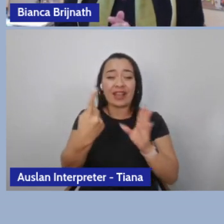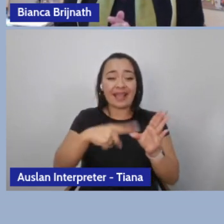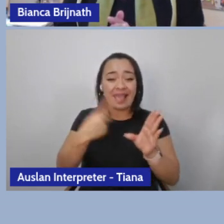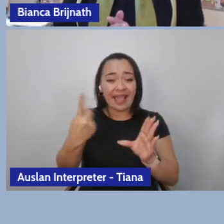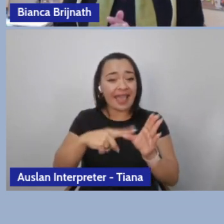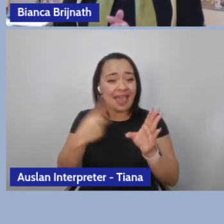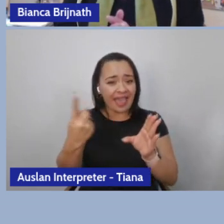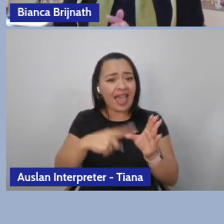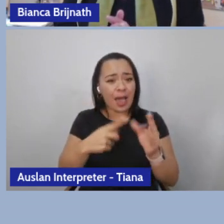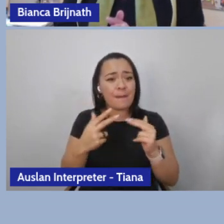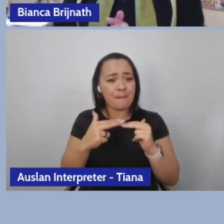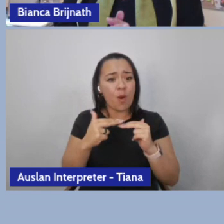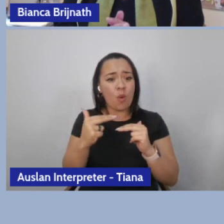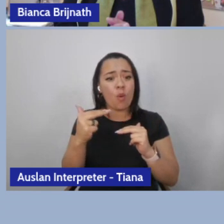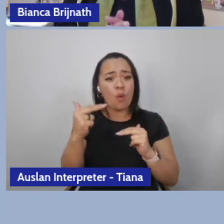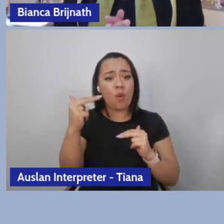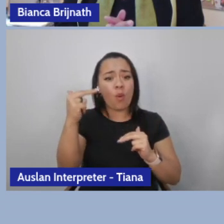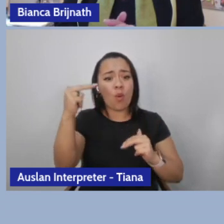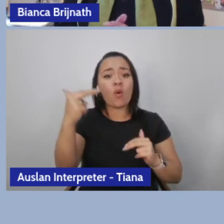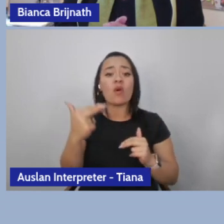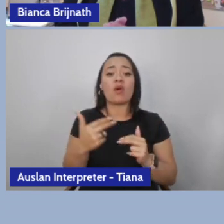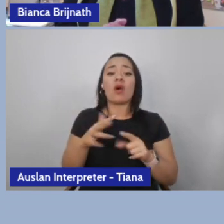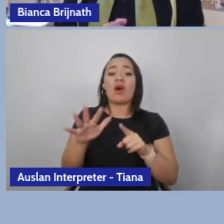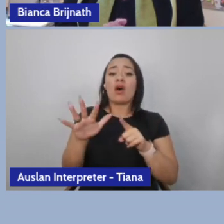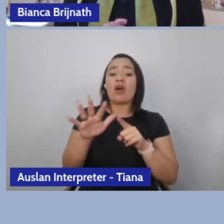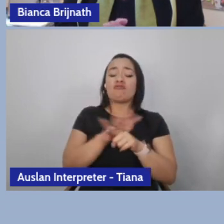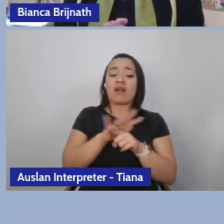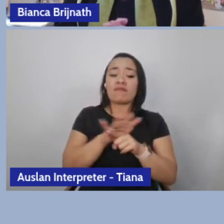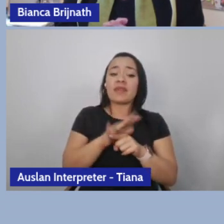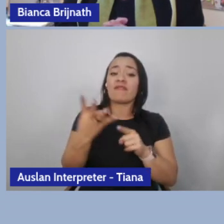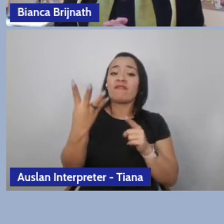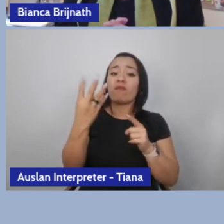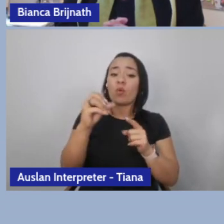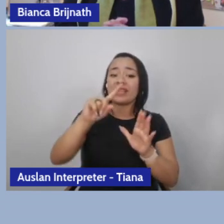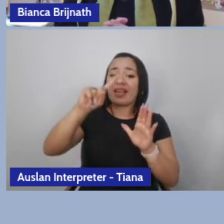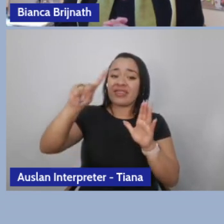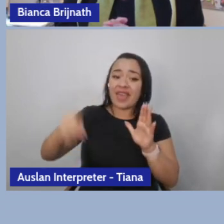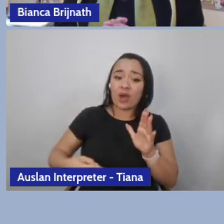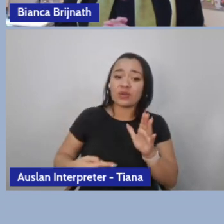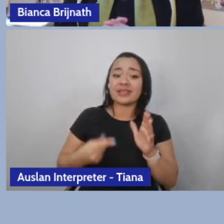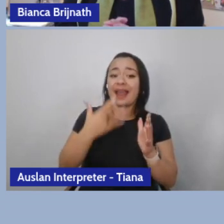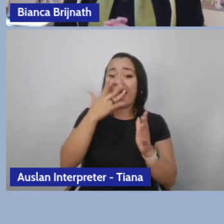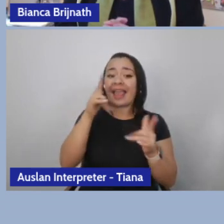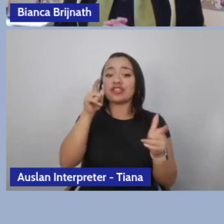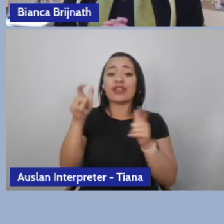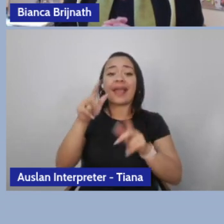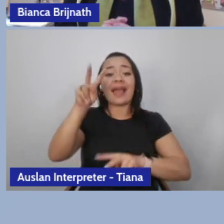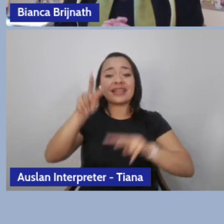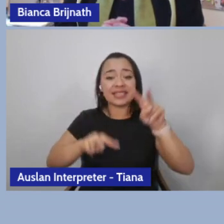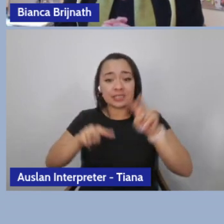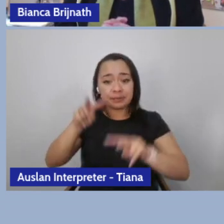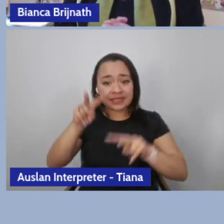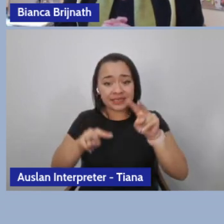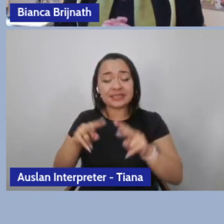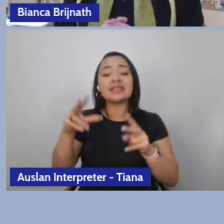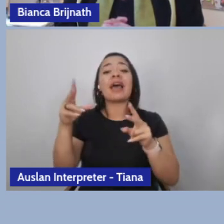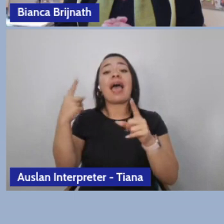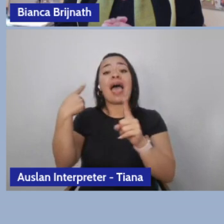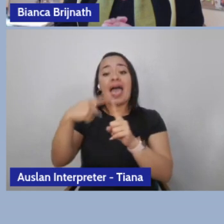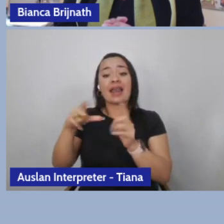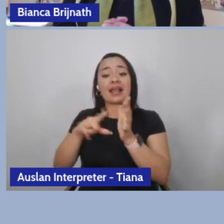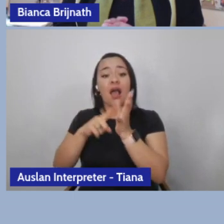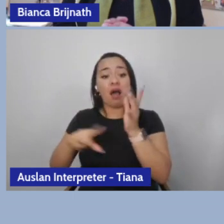increasing. And about 40,000 of them in terms of aged care assessments are performed with people from a CALD background every single